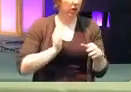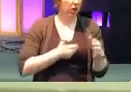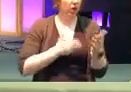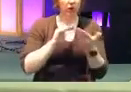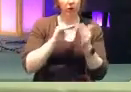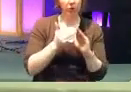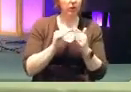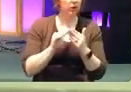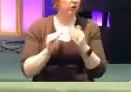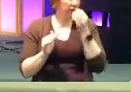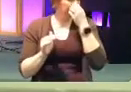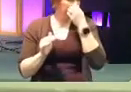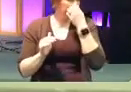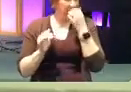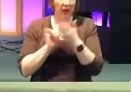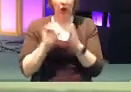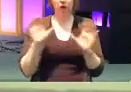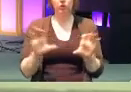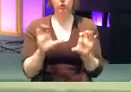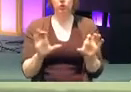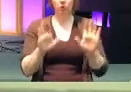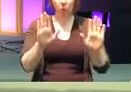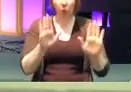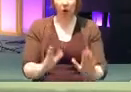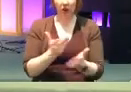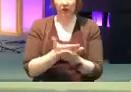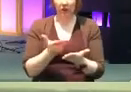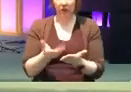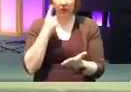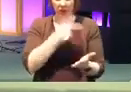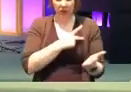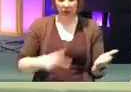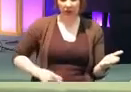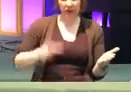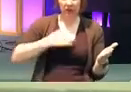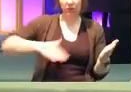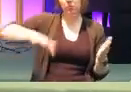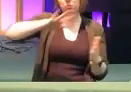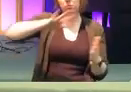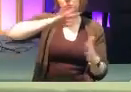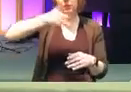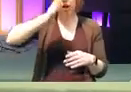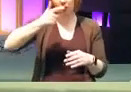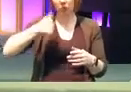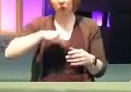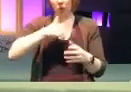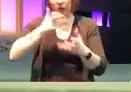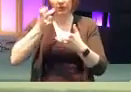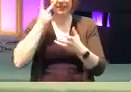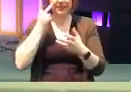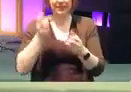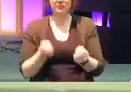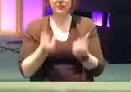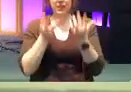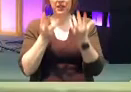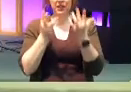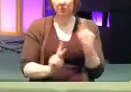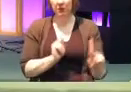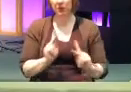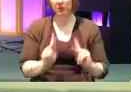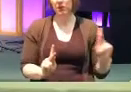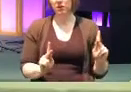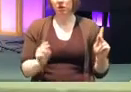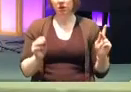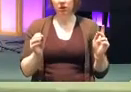are doing great things for the kingdom of God. And we partner together, and our goal is to see as many people as we possibly can come to a saving knowledge of